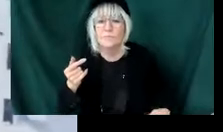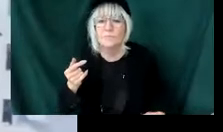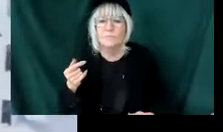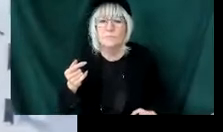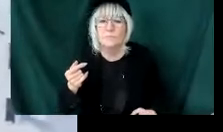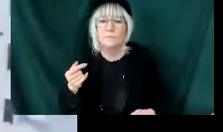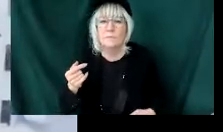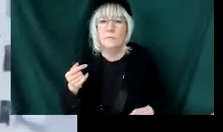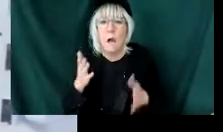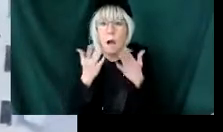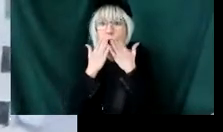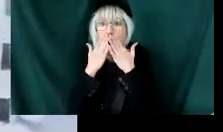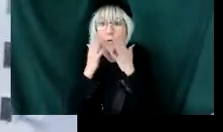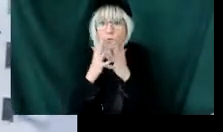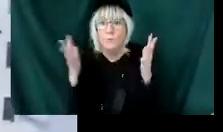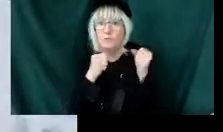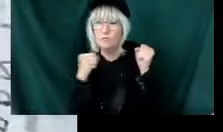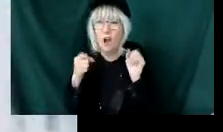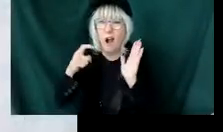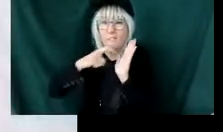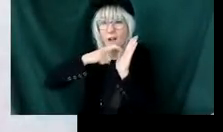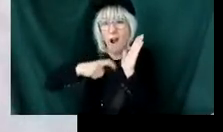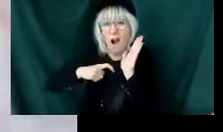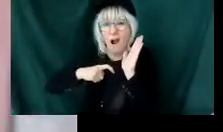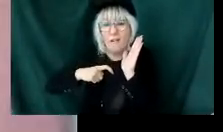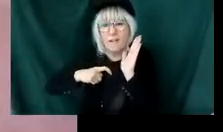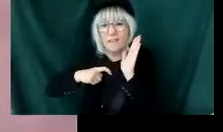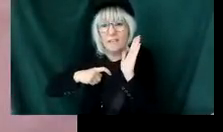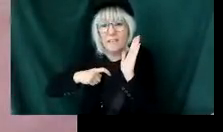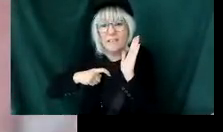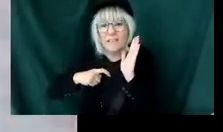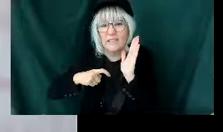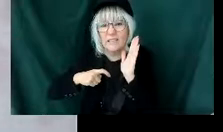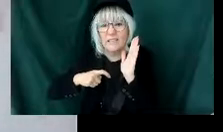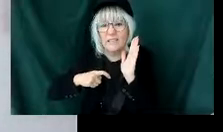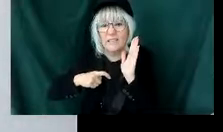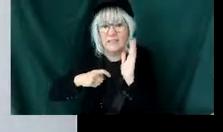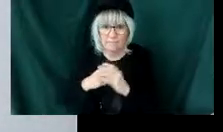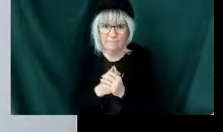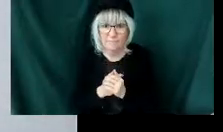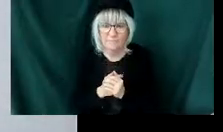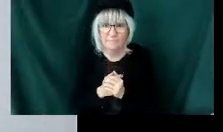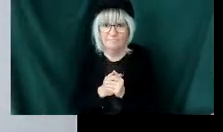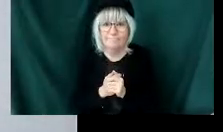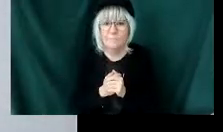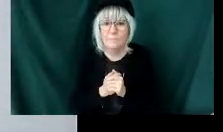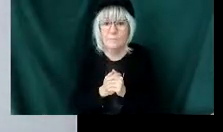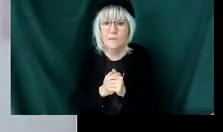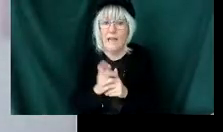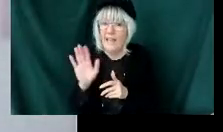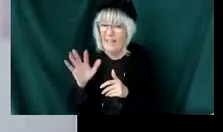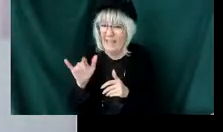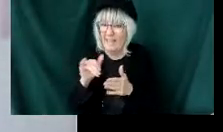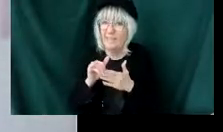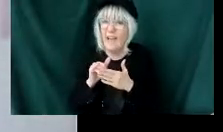oops, I just made a little bit of a strong mark. Okay, I'll zoom in on that. In the